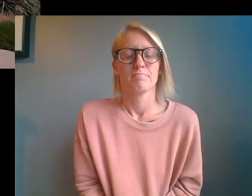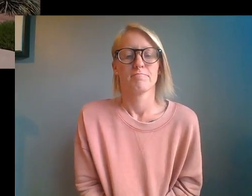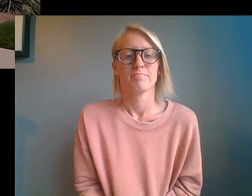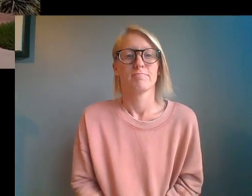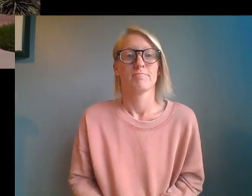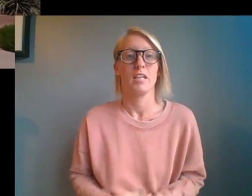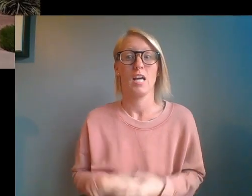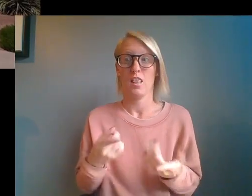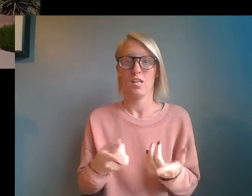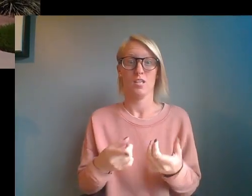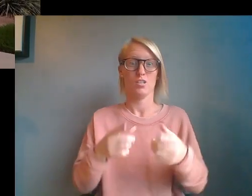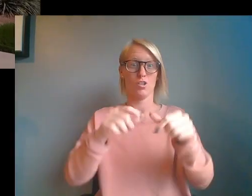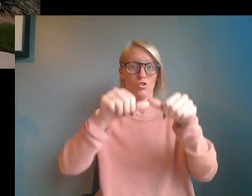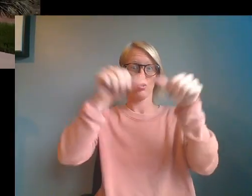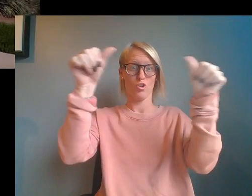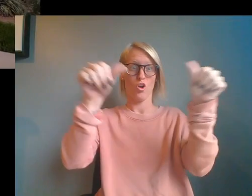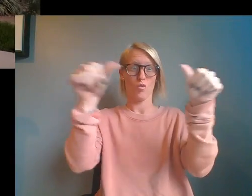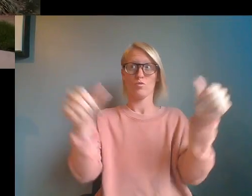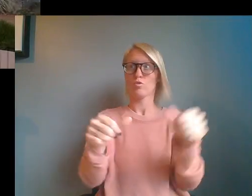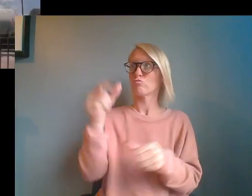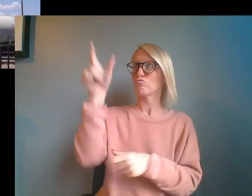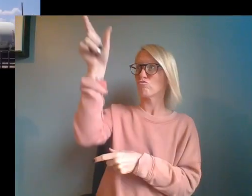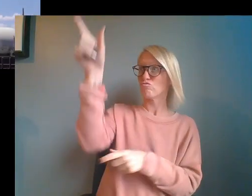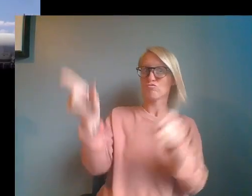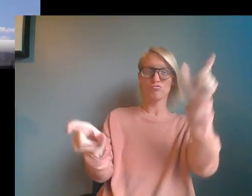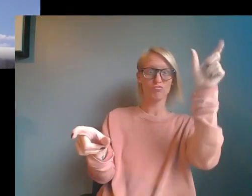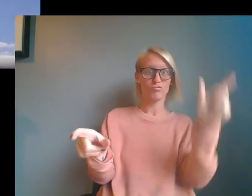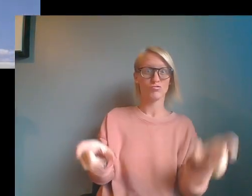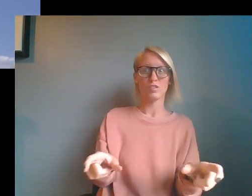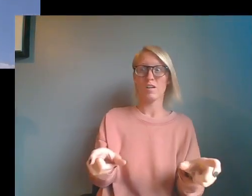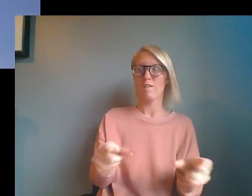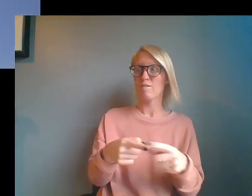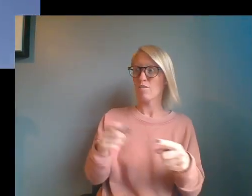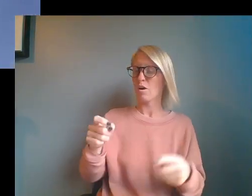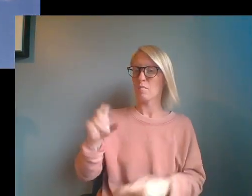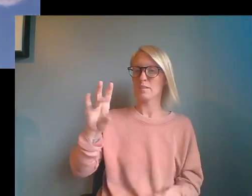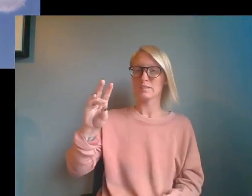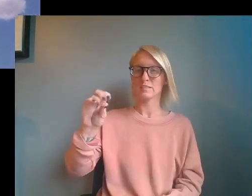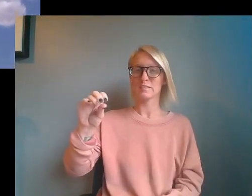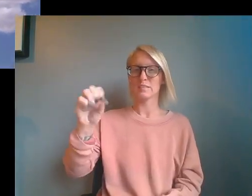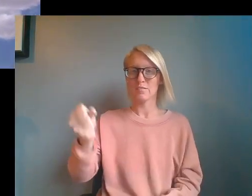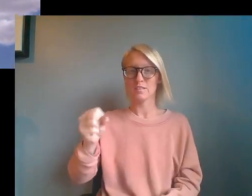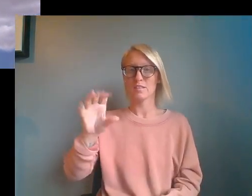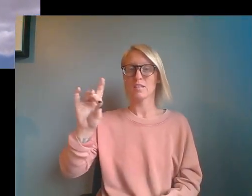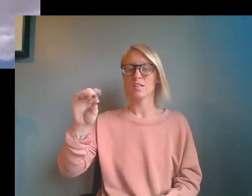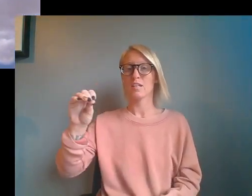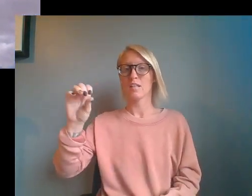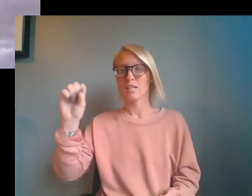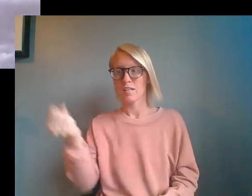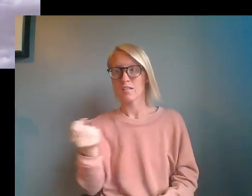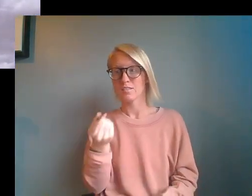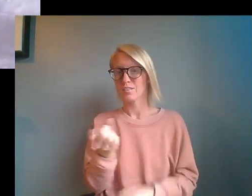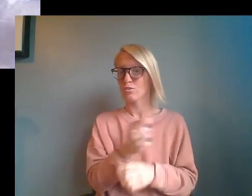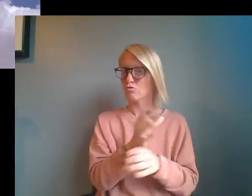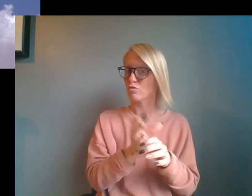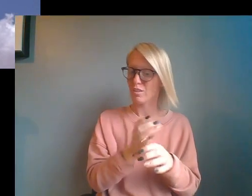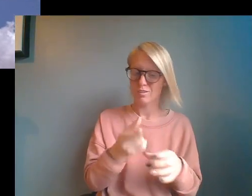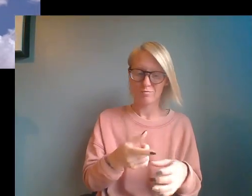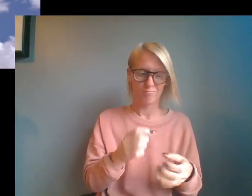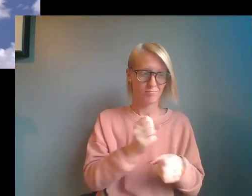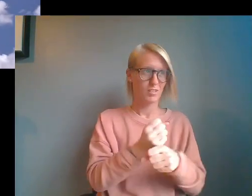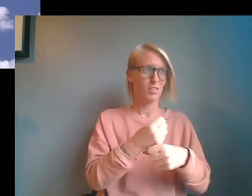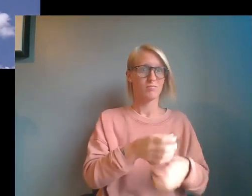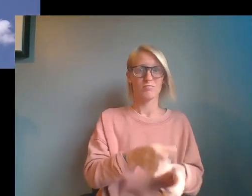So these sculptures were created by Peter Toth in the 70s and the 80s. He traveled our nation and created these things. These are called the